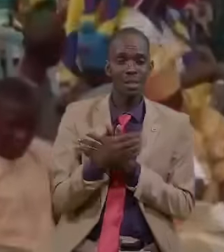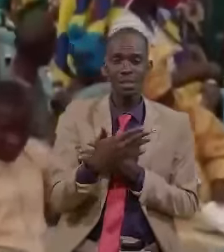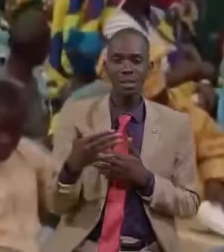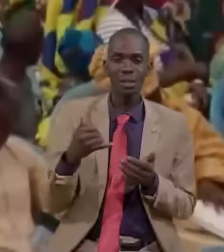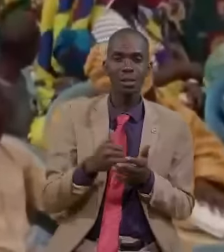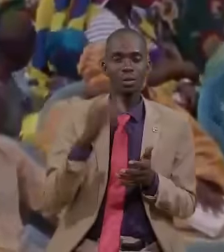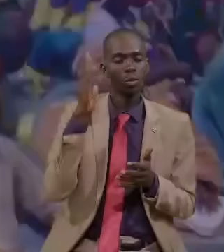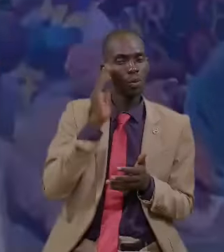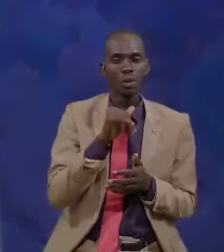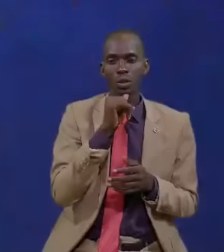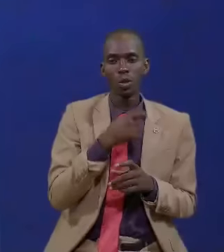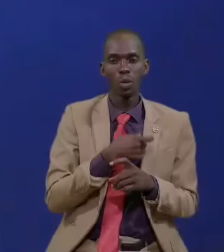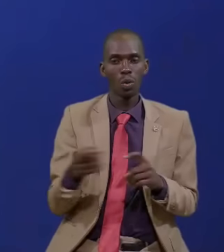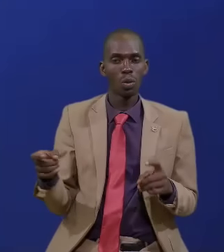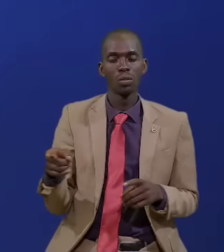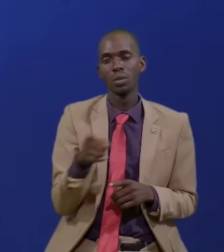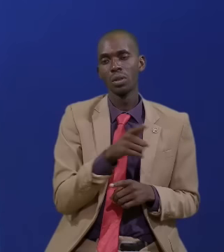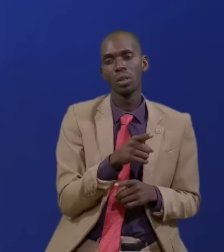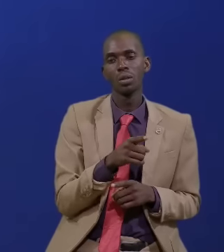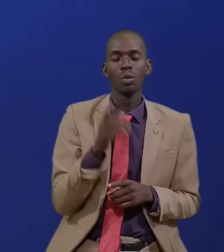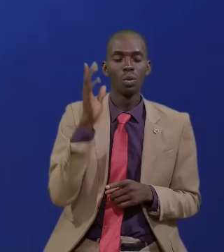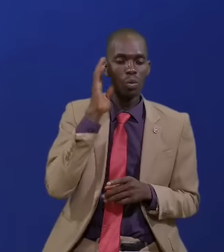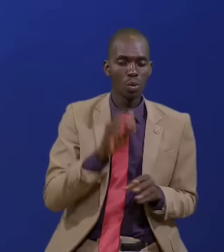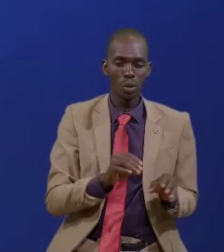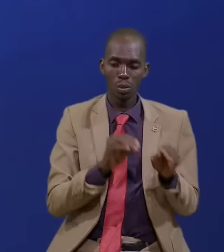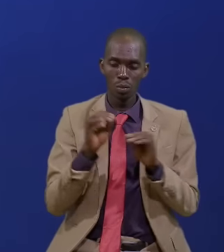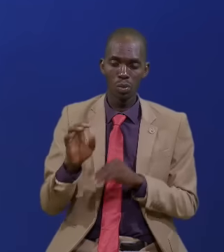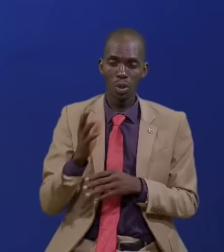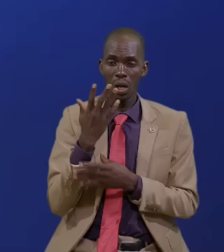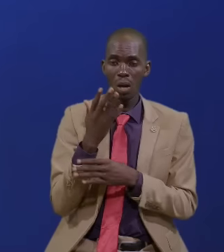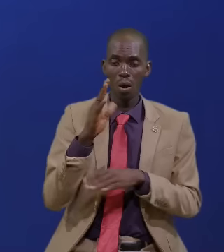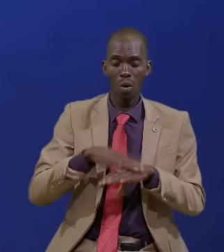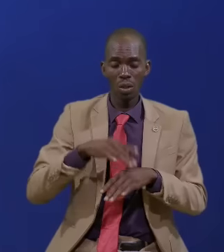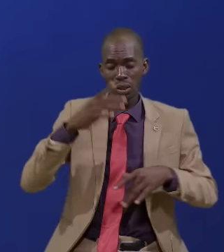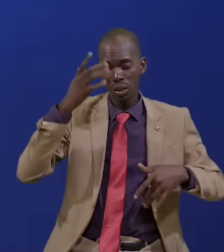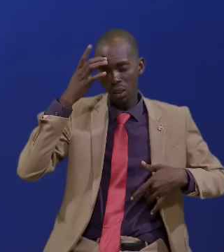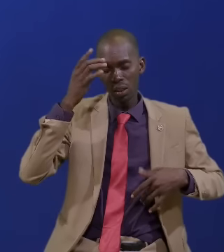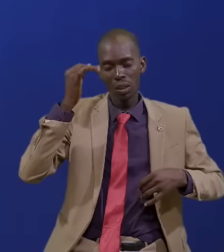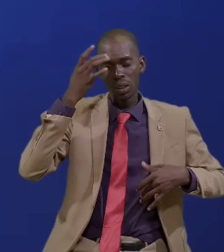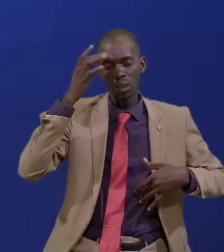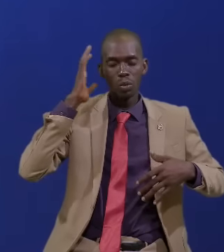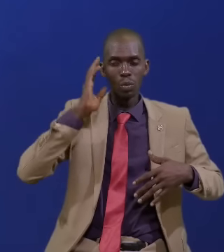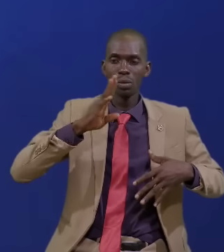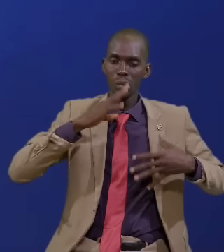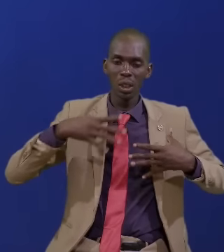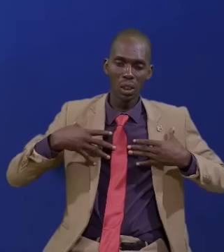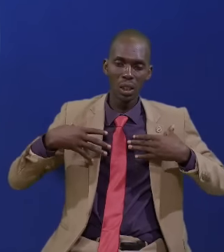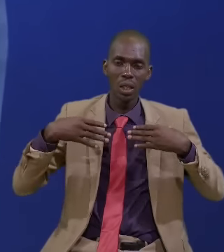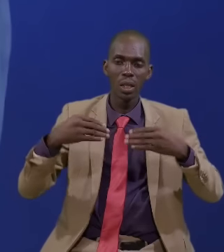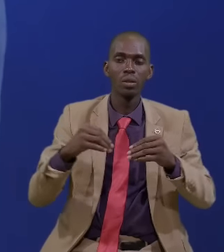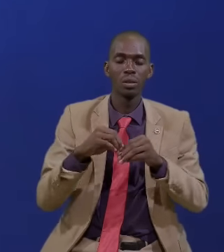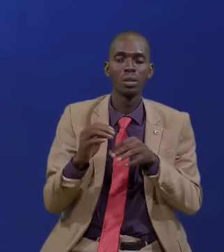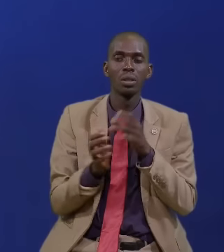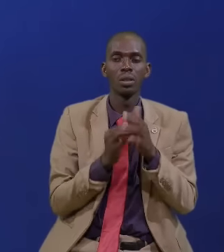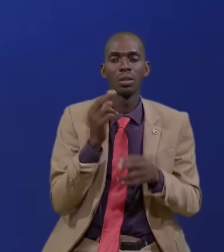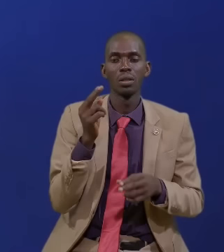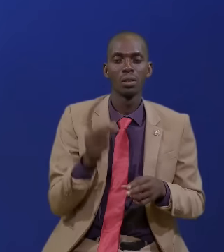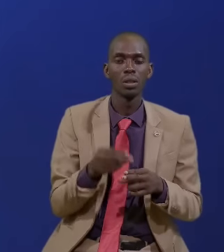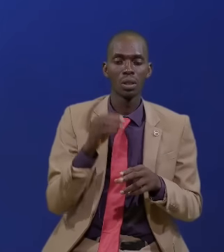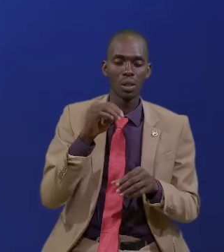They shall lay hands on the sick, and they shall recover. Look at verse 20. In